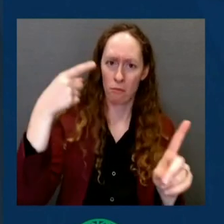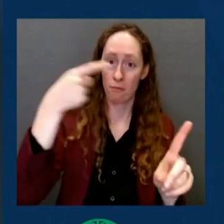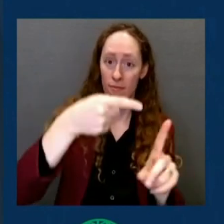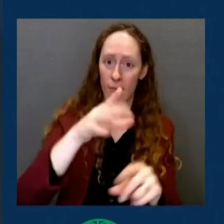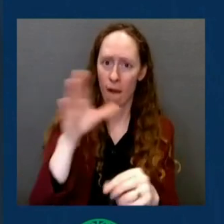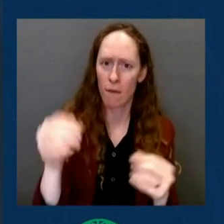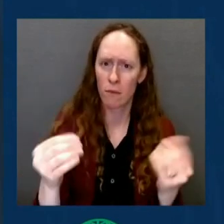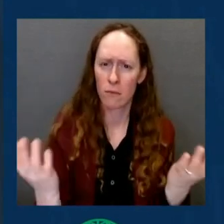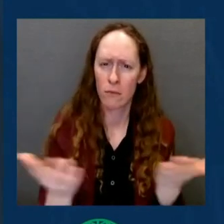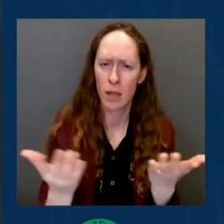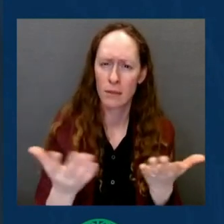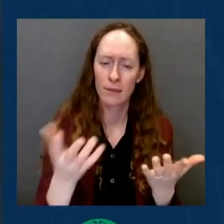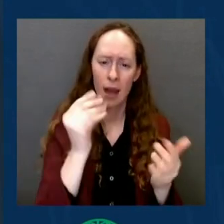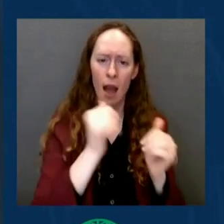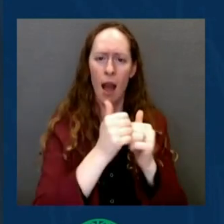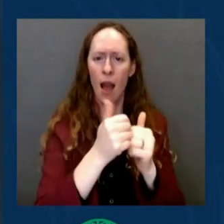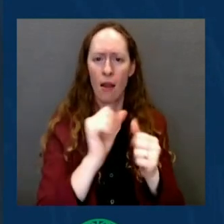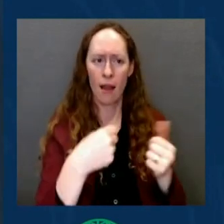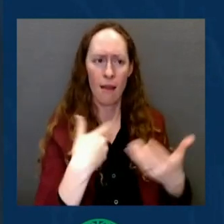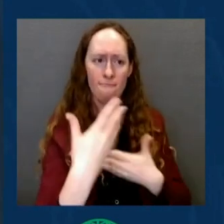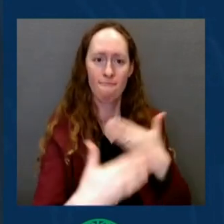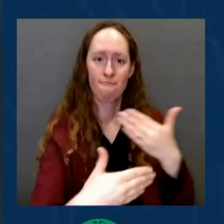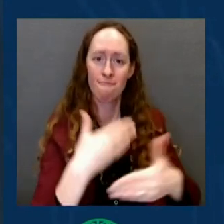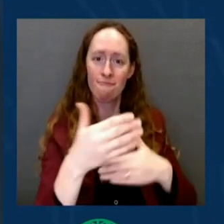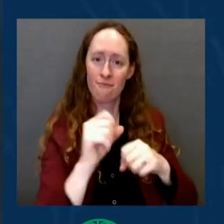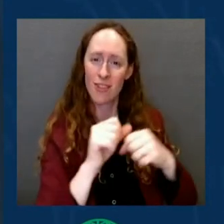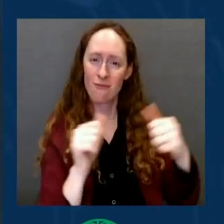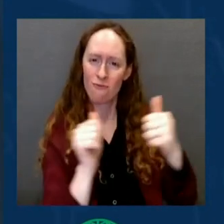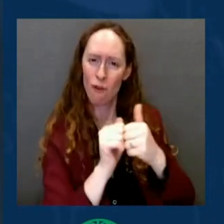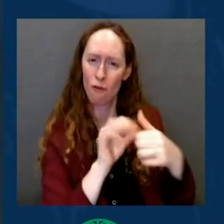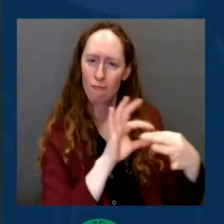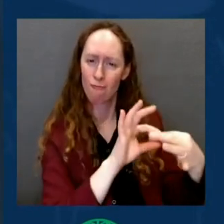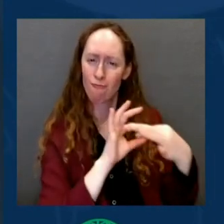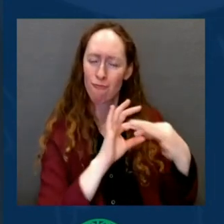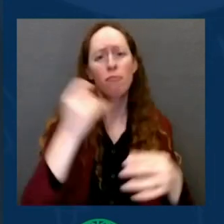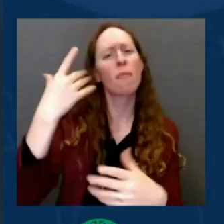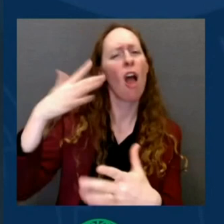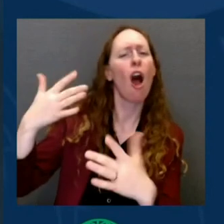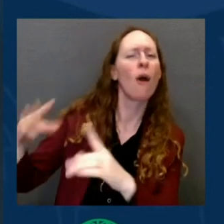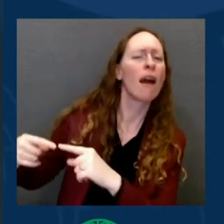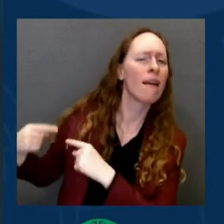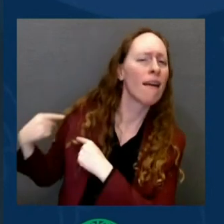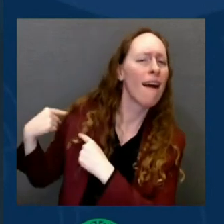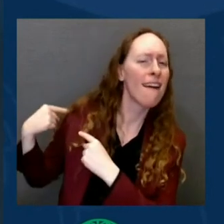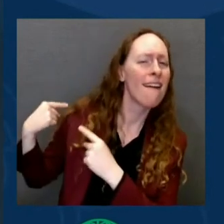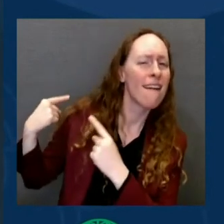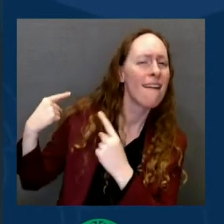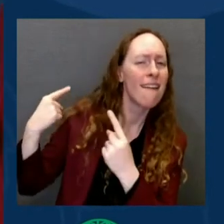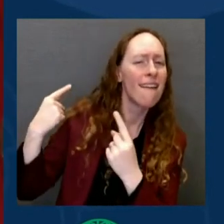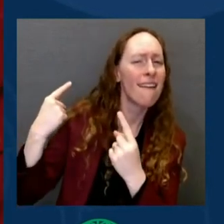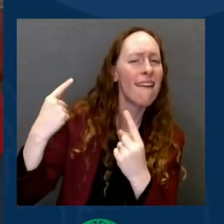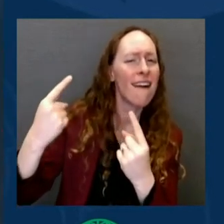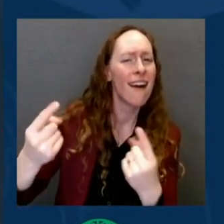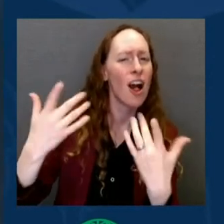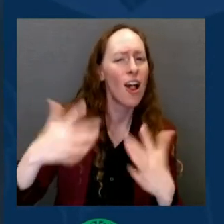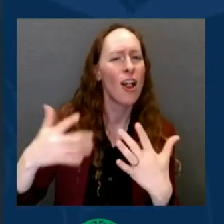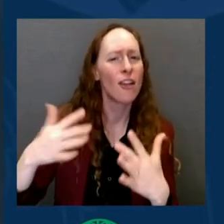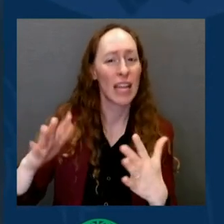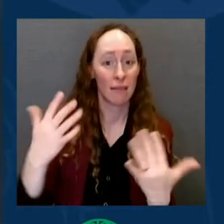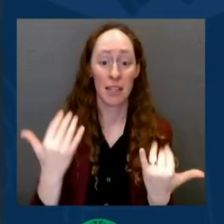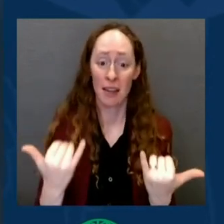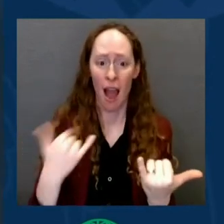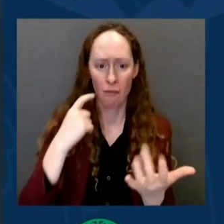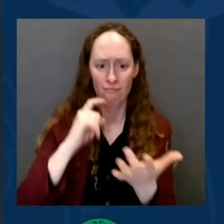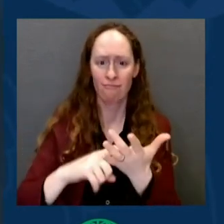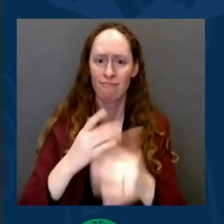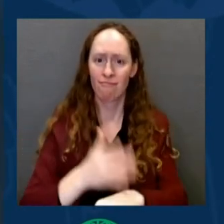nations have worked closely together for a long time. We've improved the lives of countless people in all our countries in meaningful ways on both